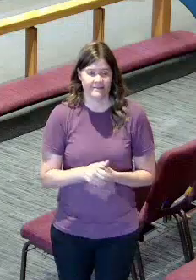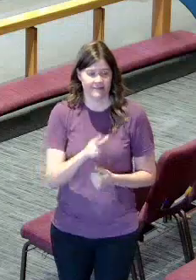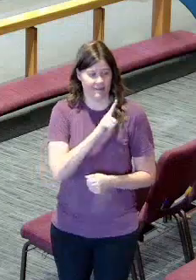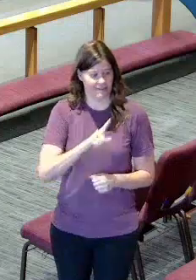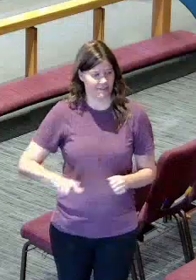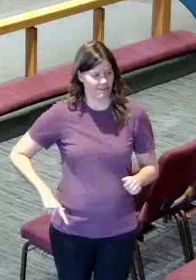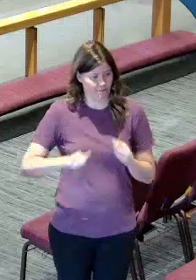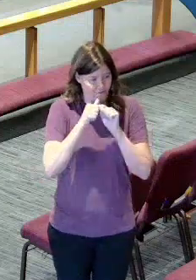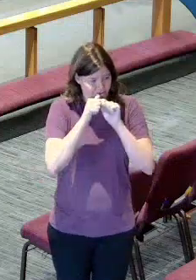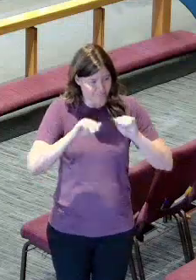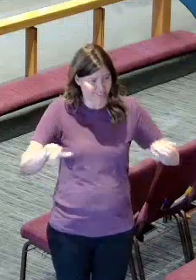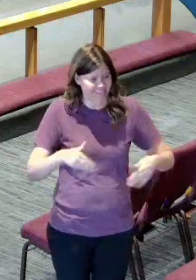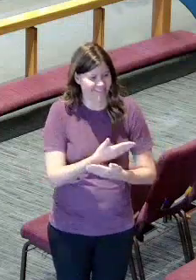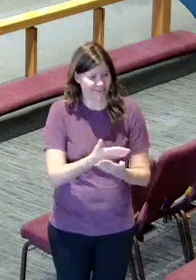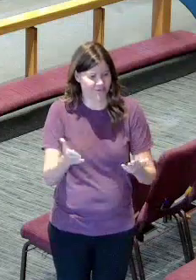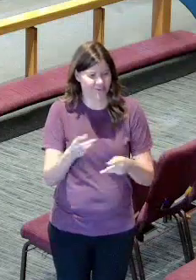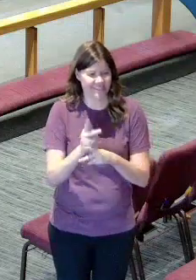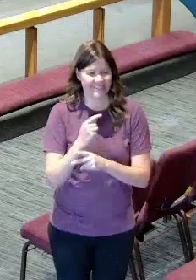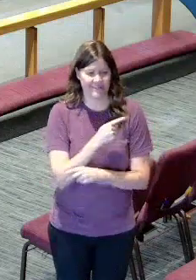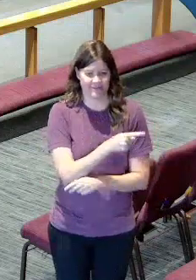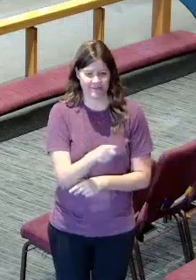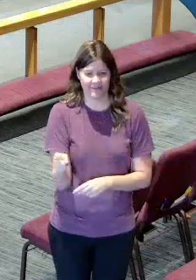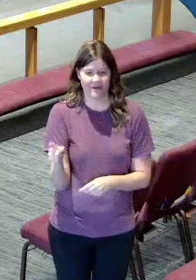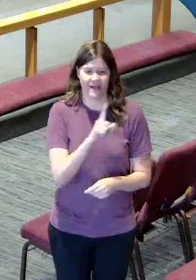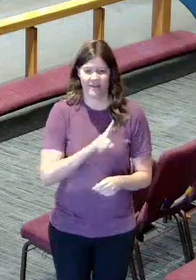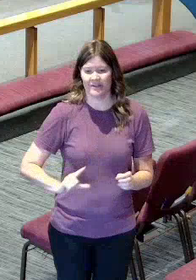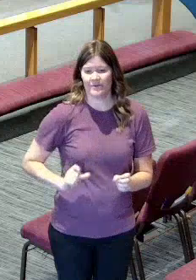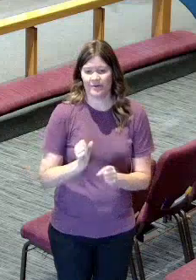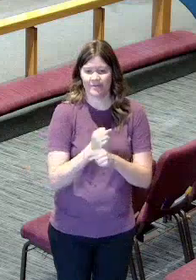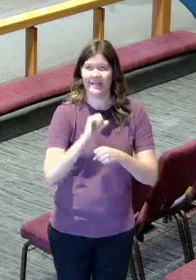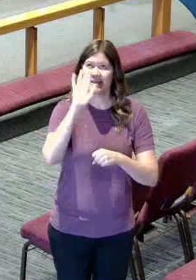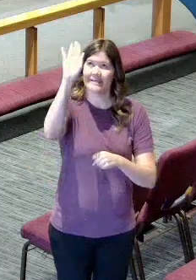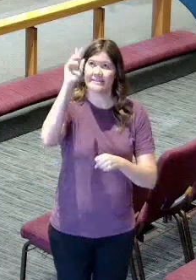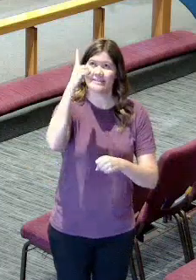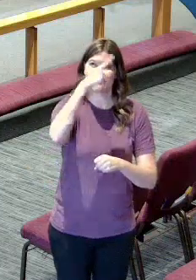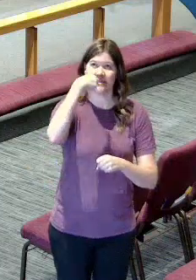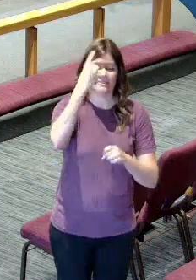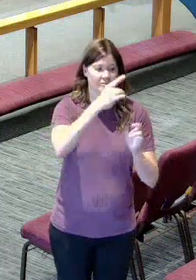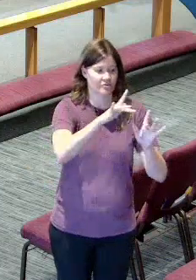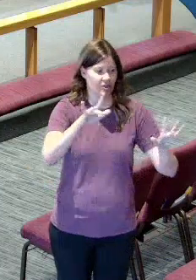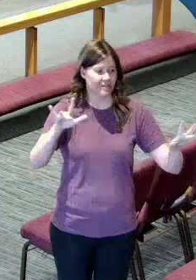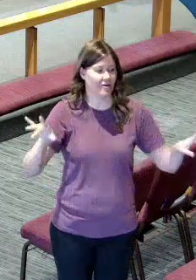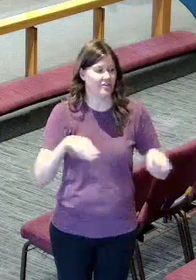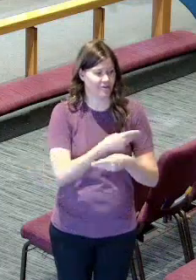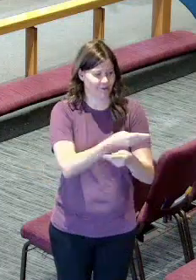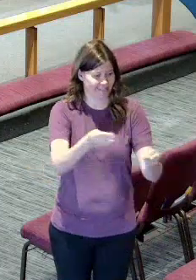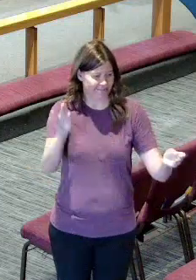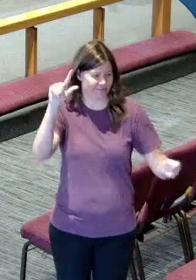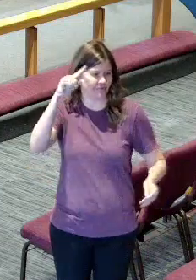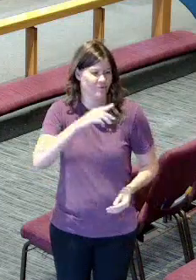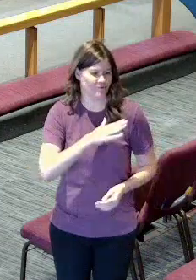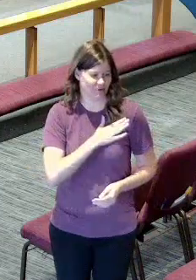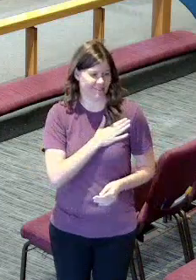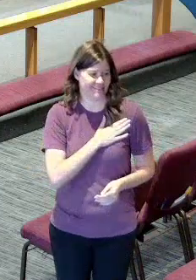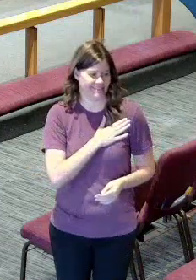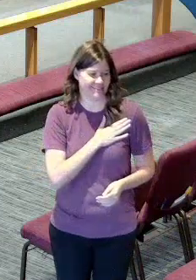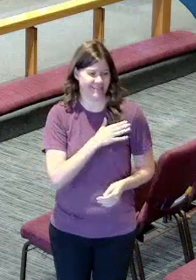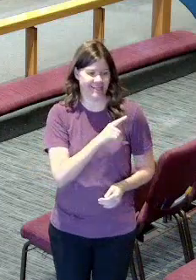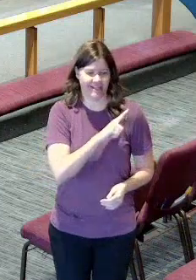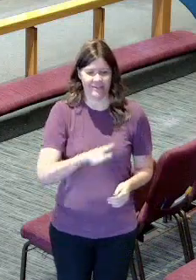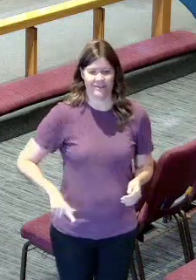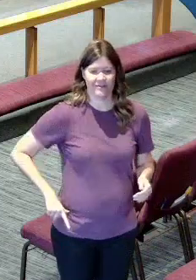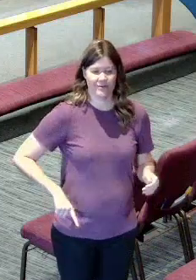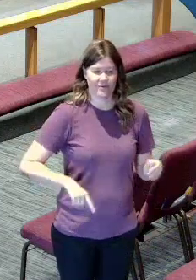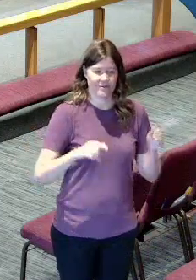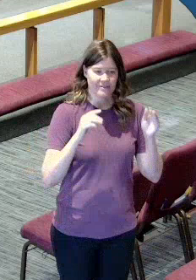The Lord bless you and keep you. The Lord make his face to shine upon you and be gracious unto you. The Lord